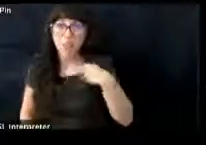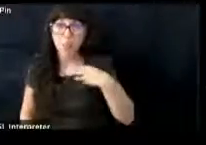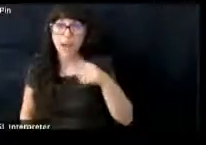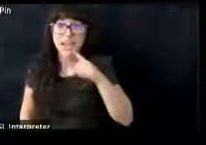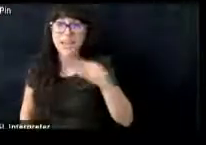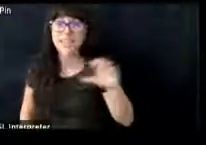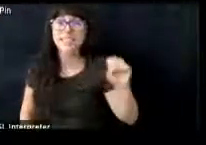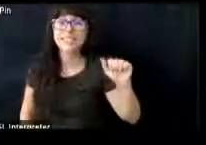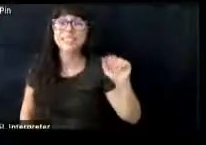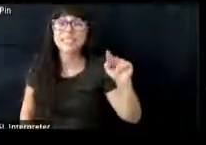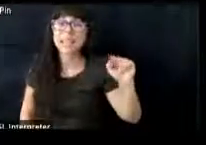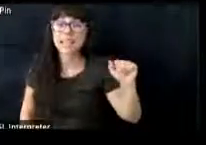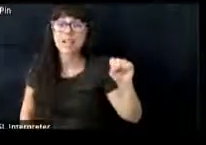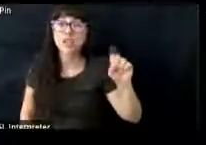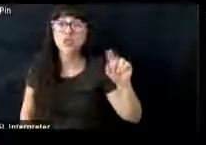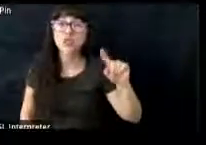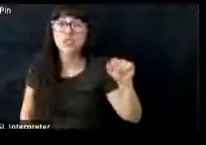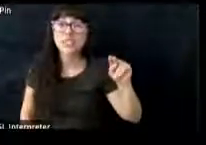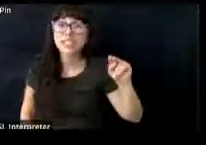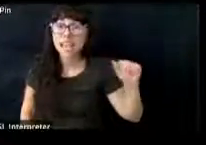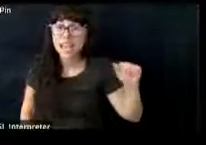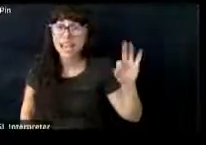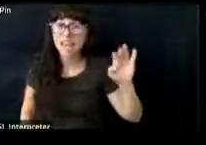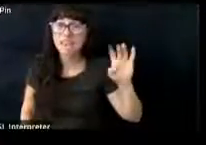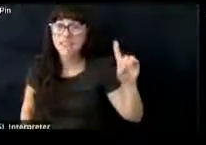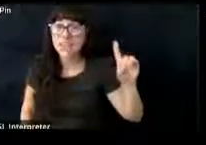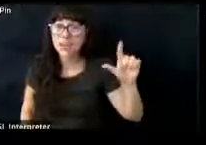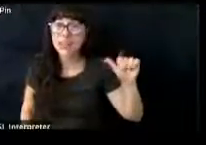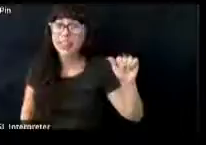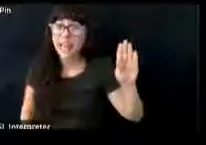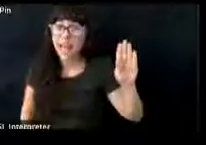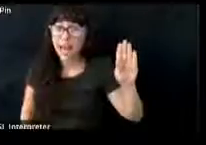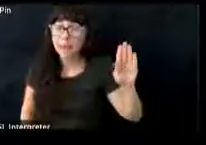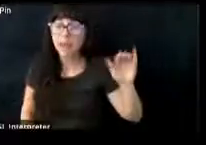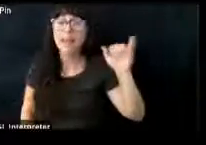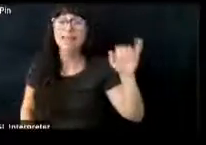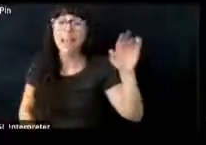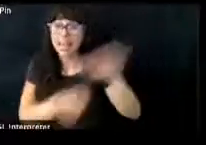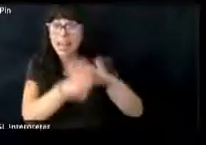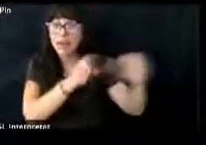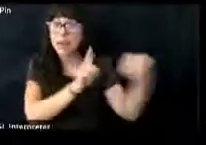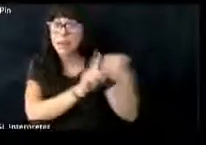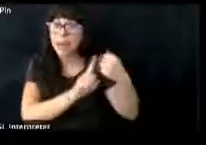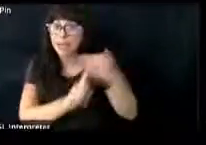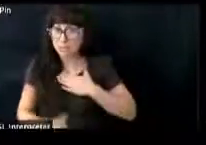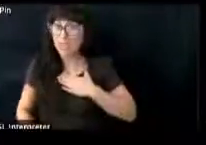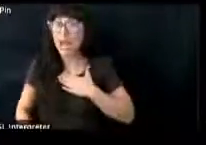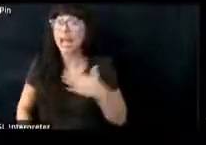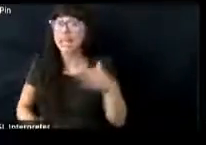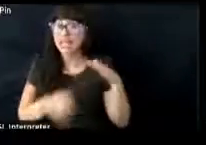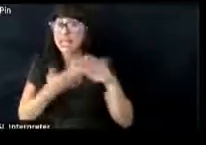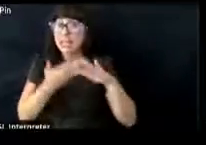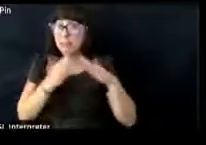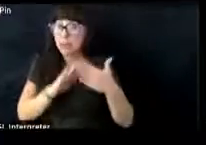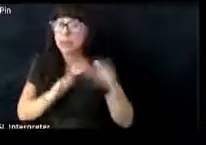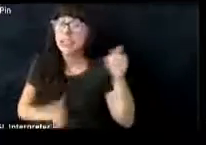Field Laboratory. That area impacts my community. It's a historic